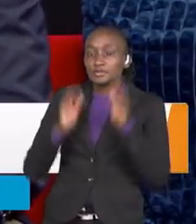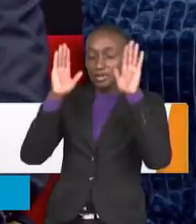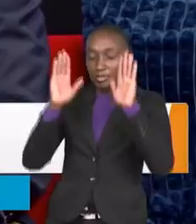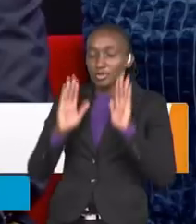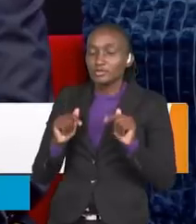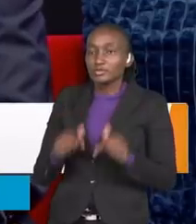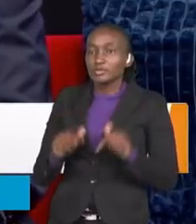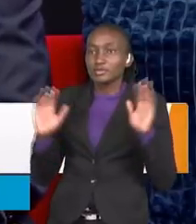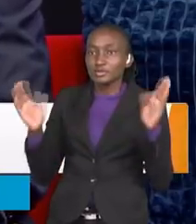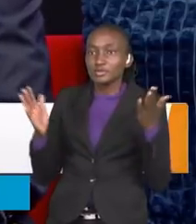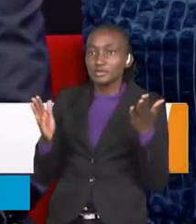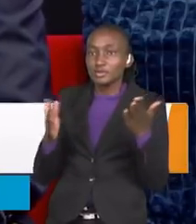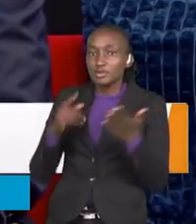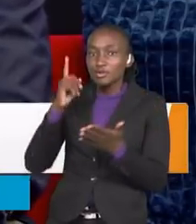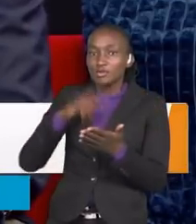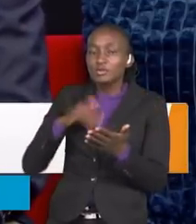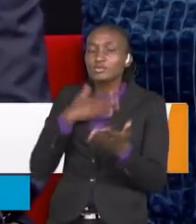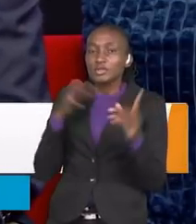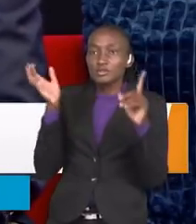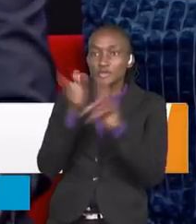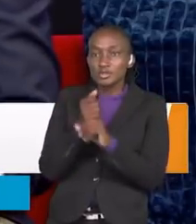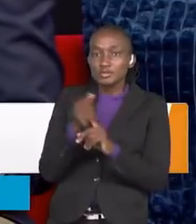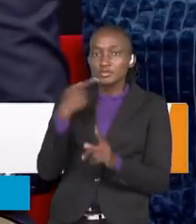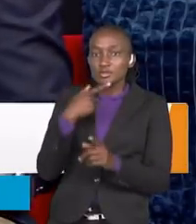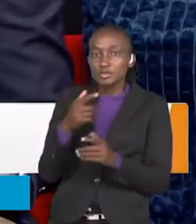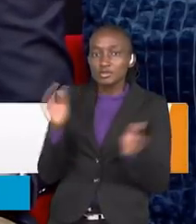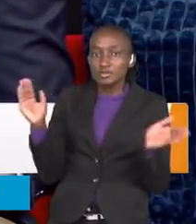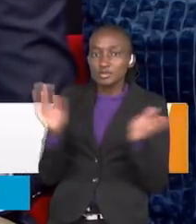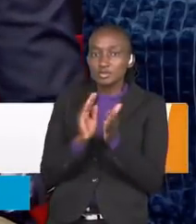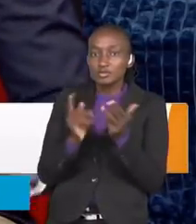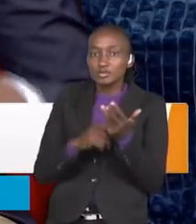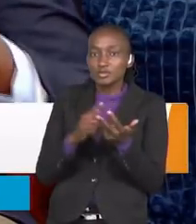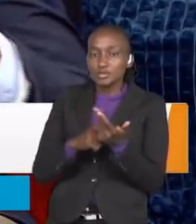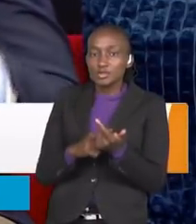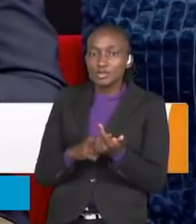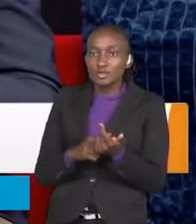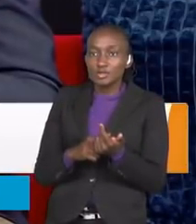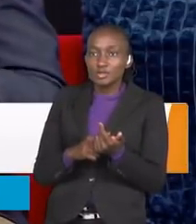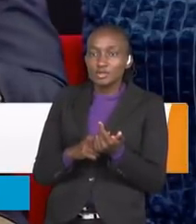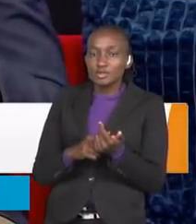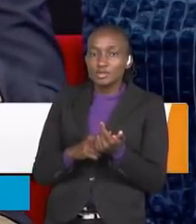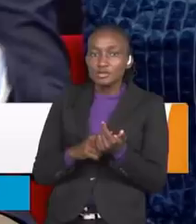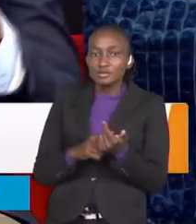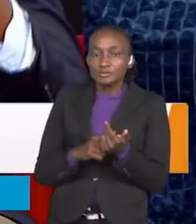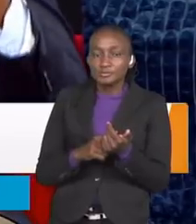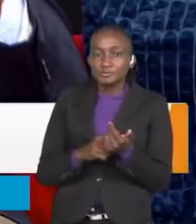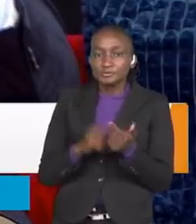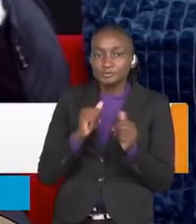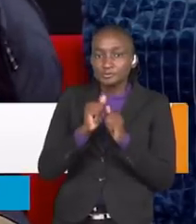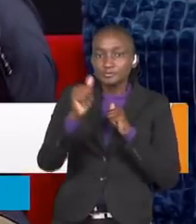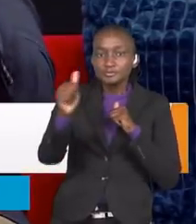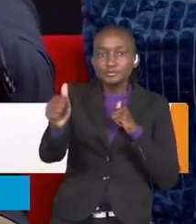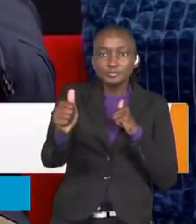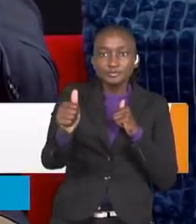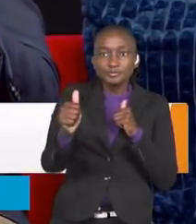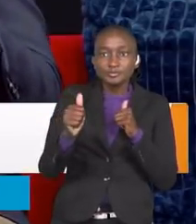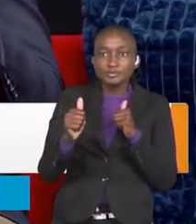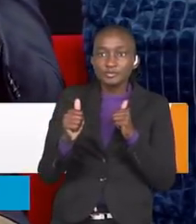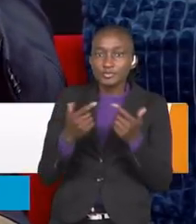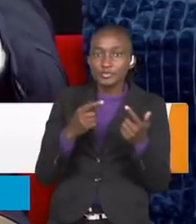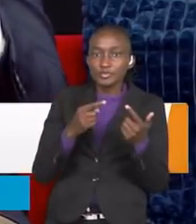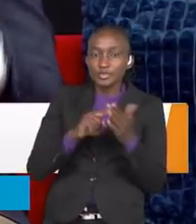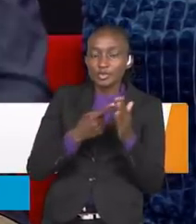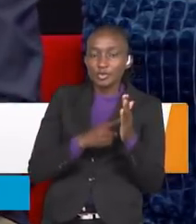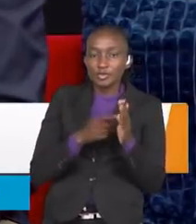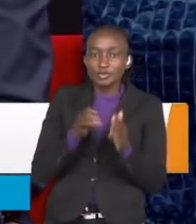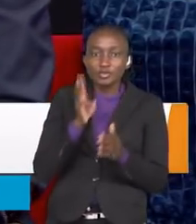run, what do you look to achieve? Of course, you've mentioned to reduce the number of, like, maybe the distance towards maybe the core points